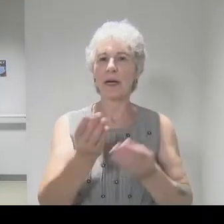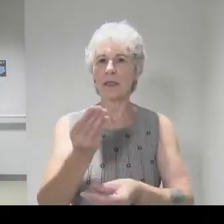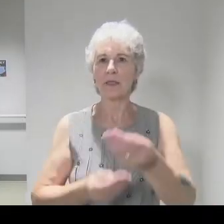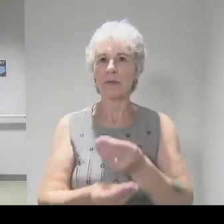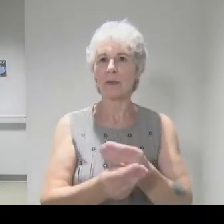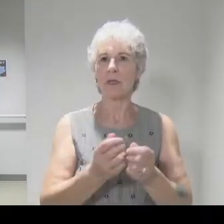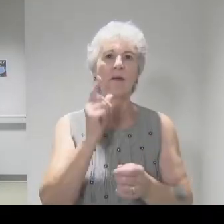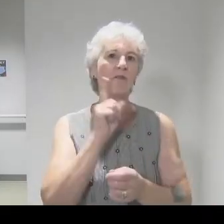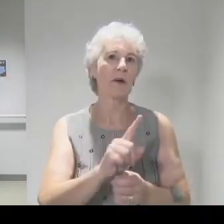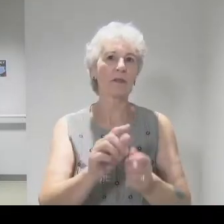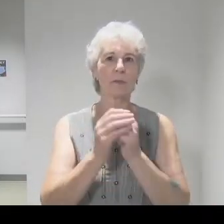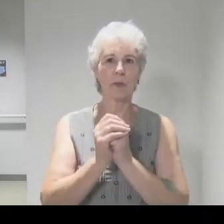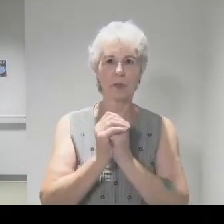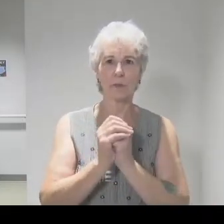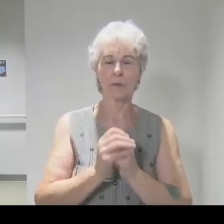with false worship.